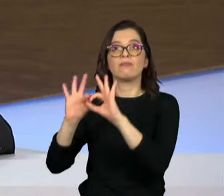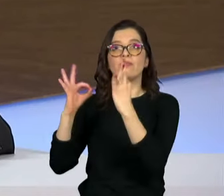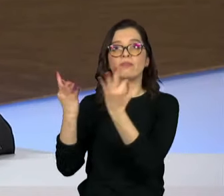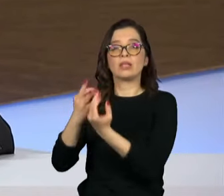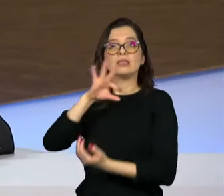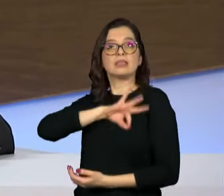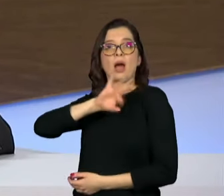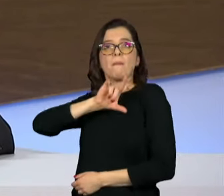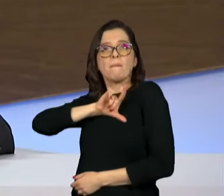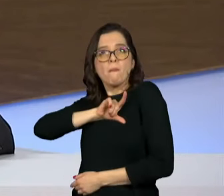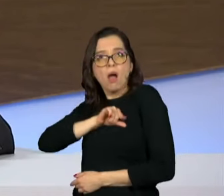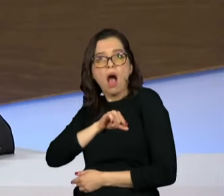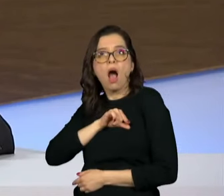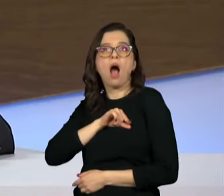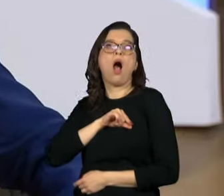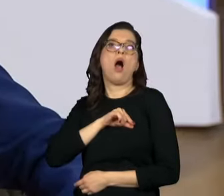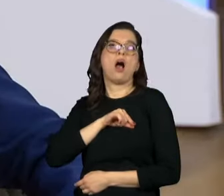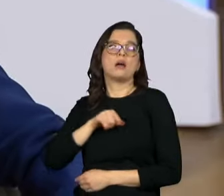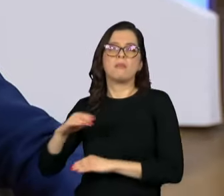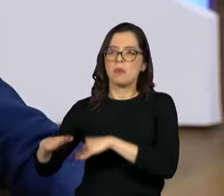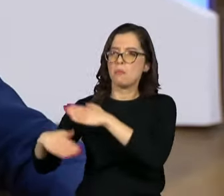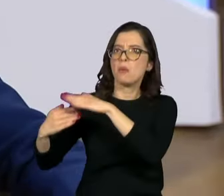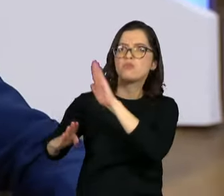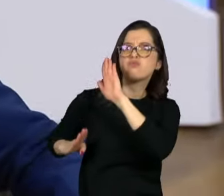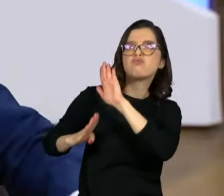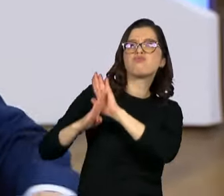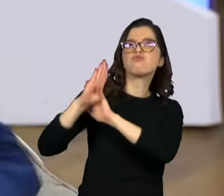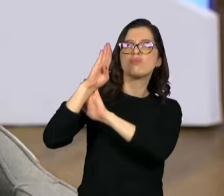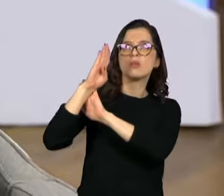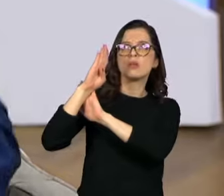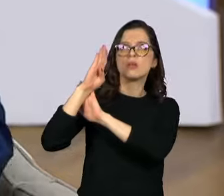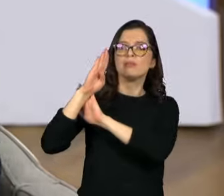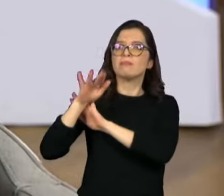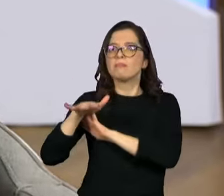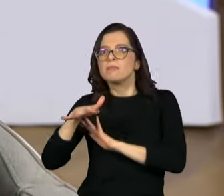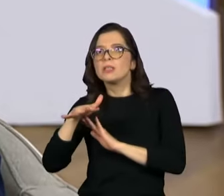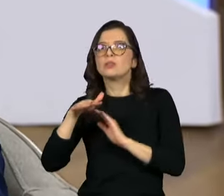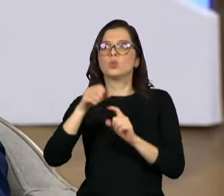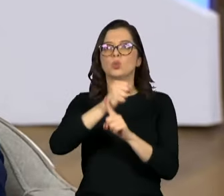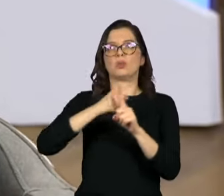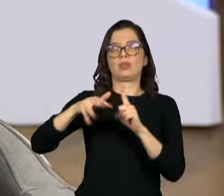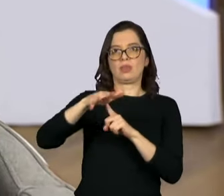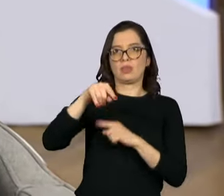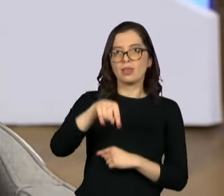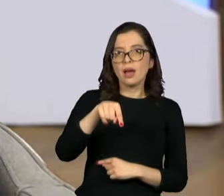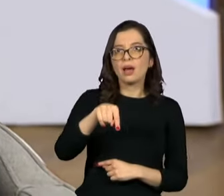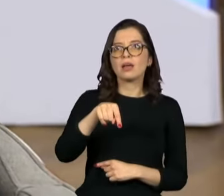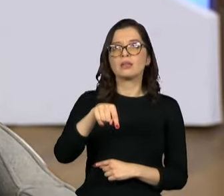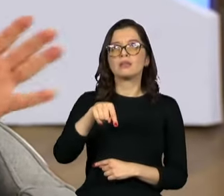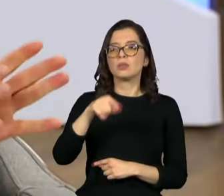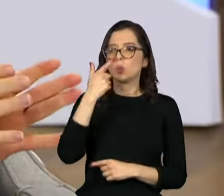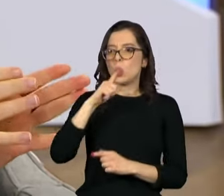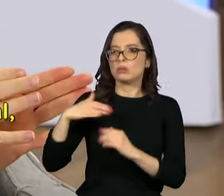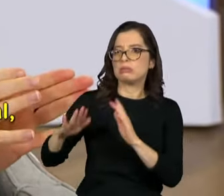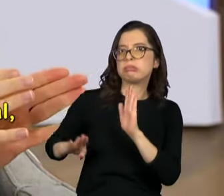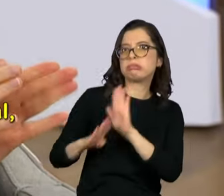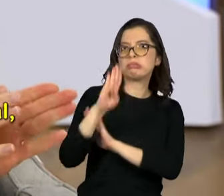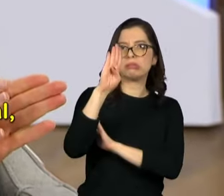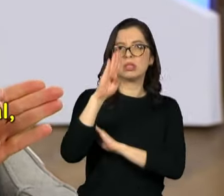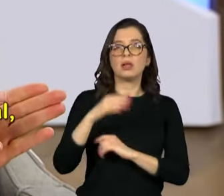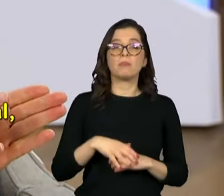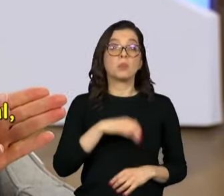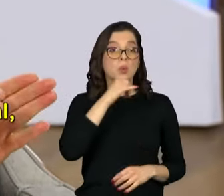family to rise not to the top, but to the middle, to the median mm-hmm. of their society.